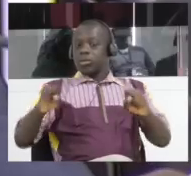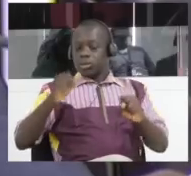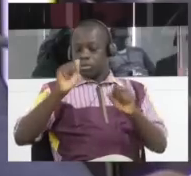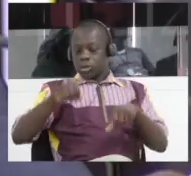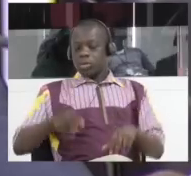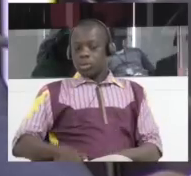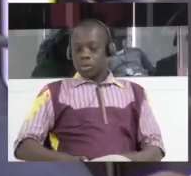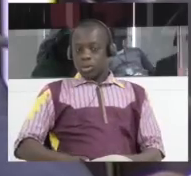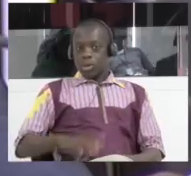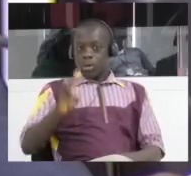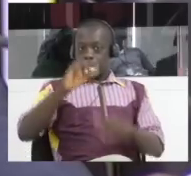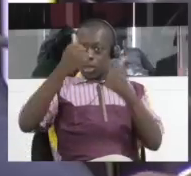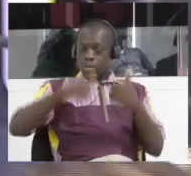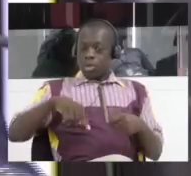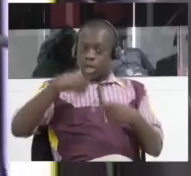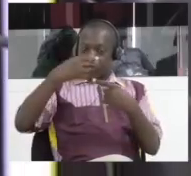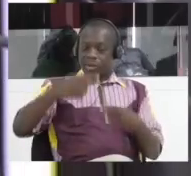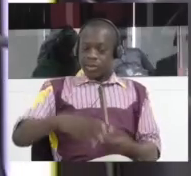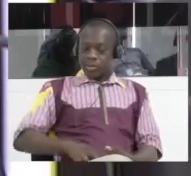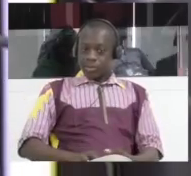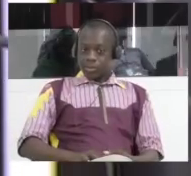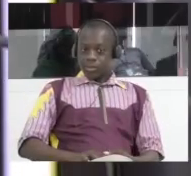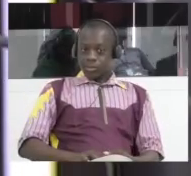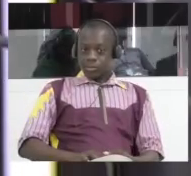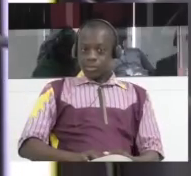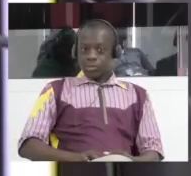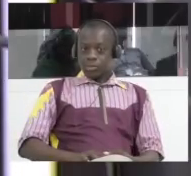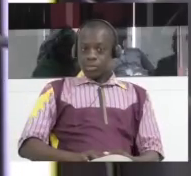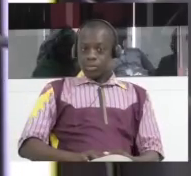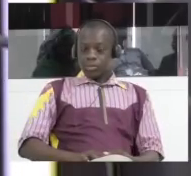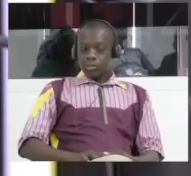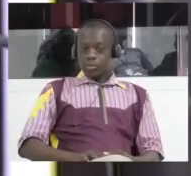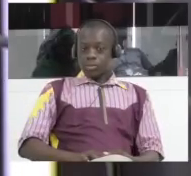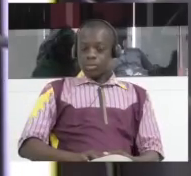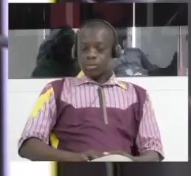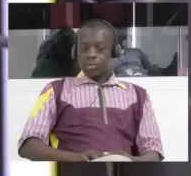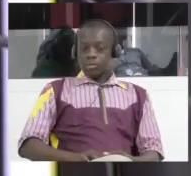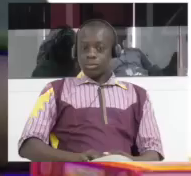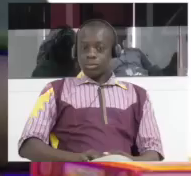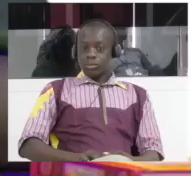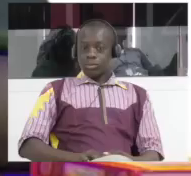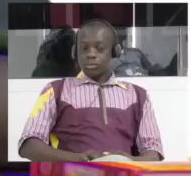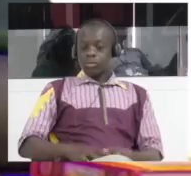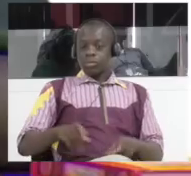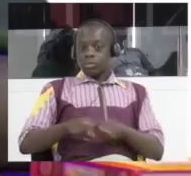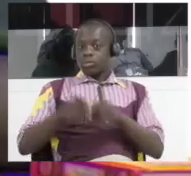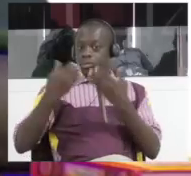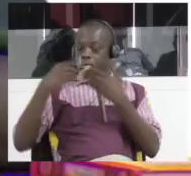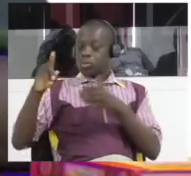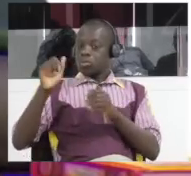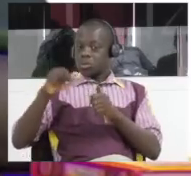What happened after that discussion? Well, he told me that he will convey our message to his